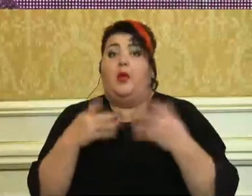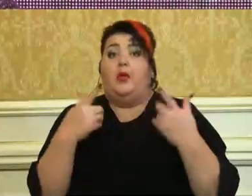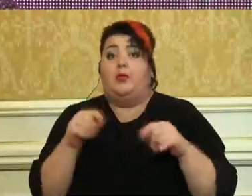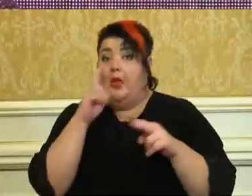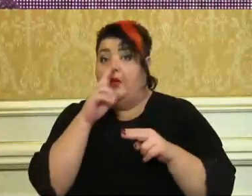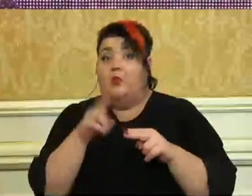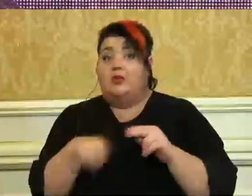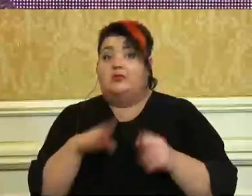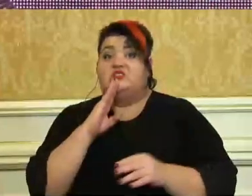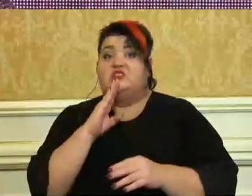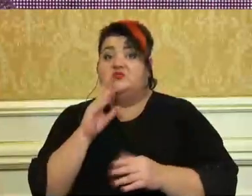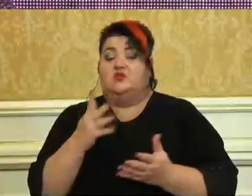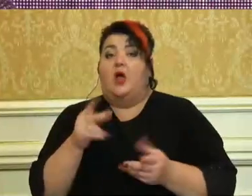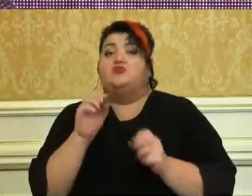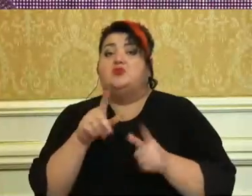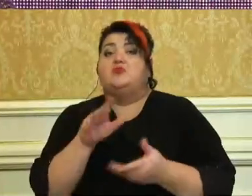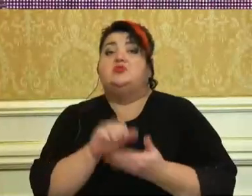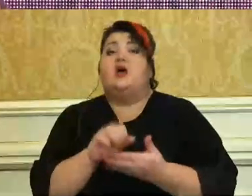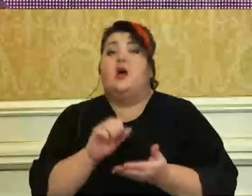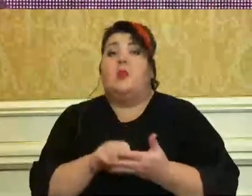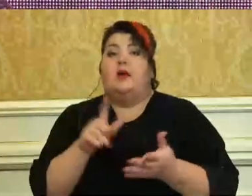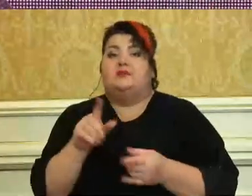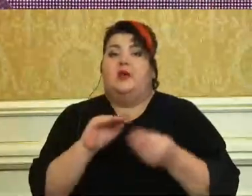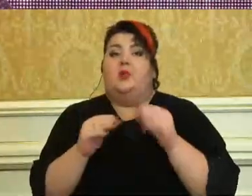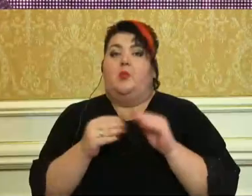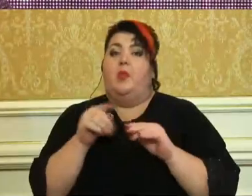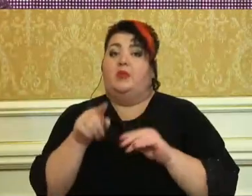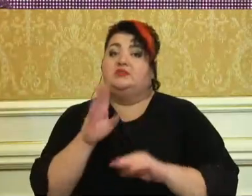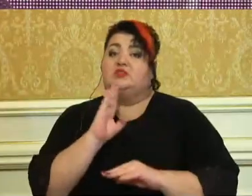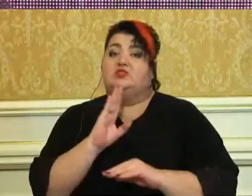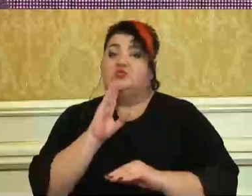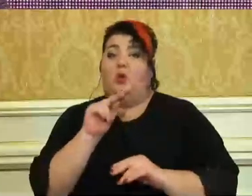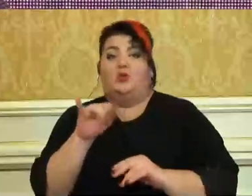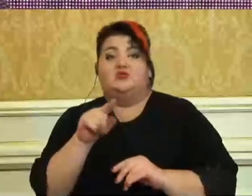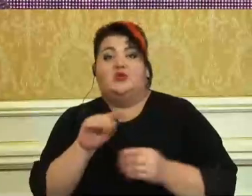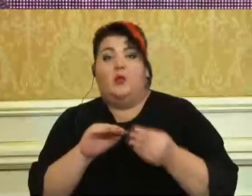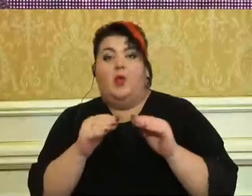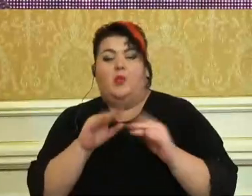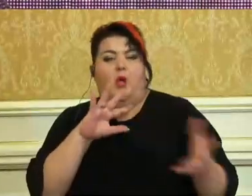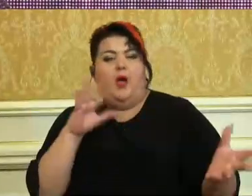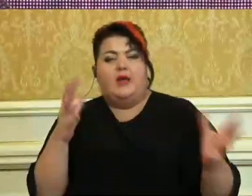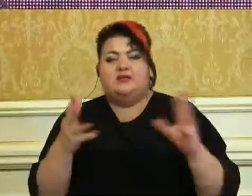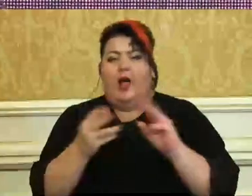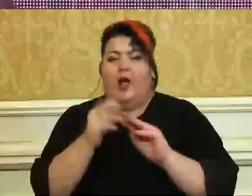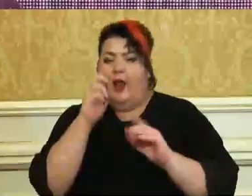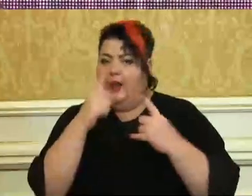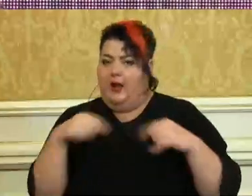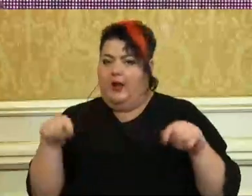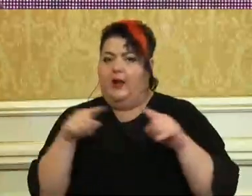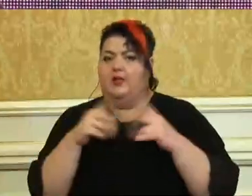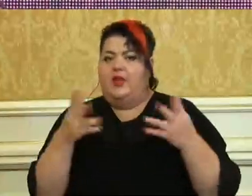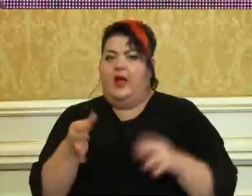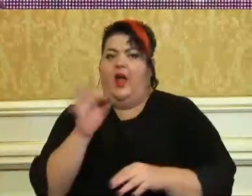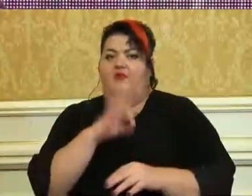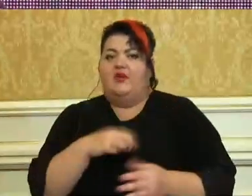of choosing the leaders for the big companies, for other agencies, etc.? Are they that? Where are they at least? Or that's the problem of